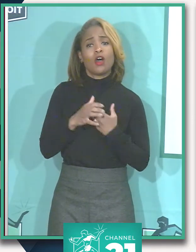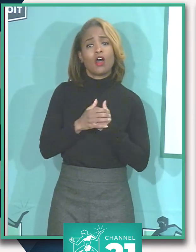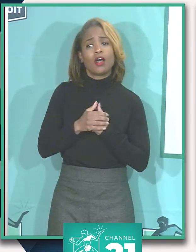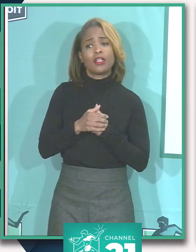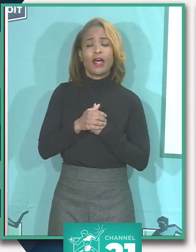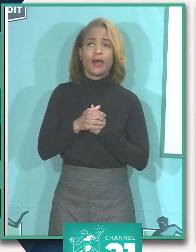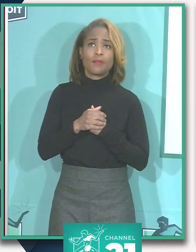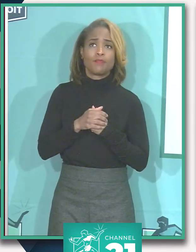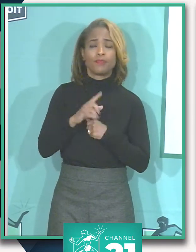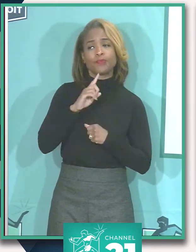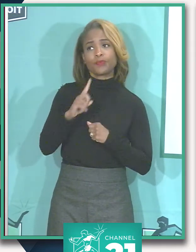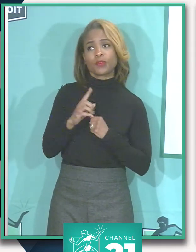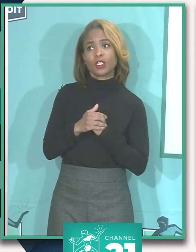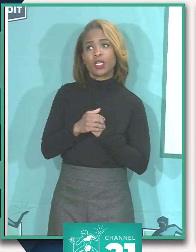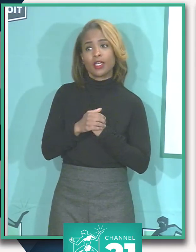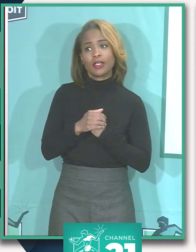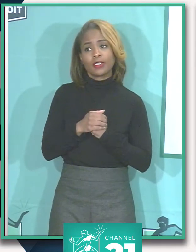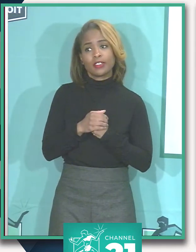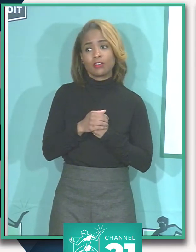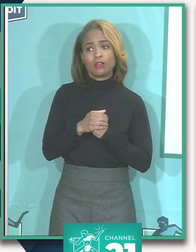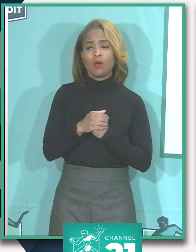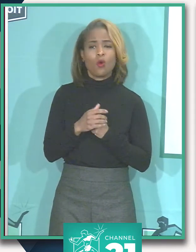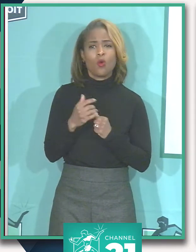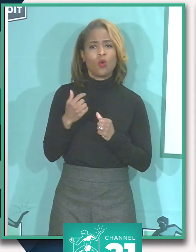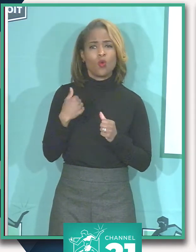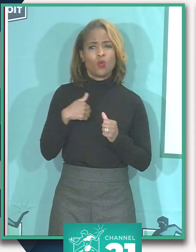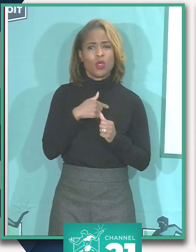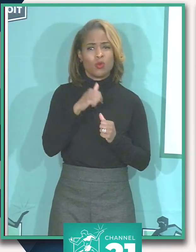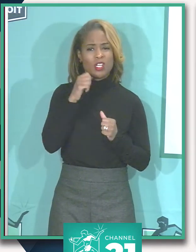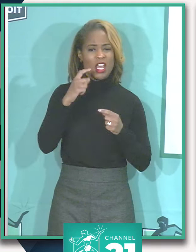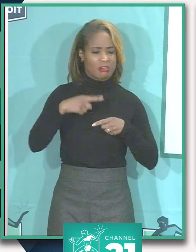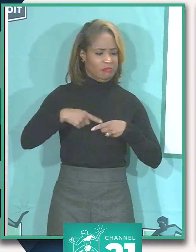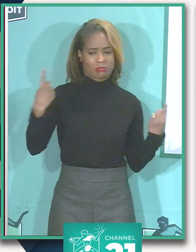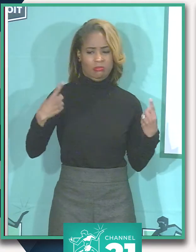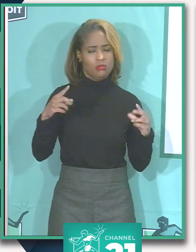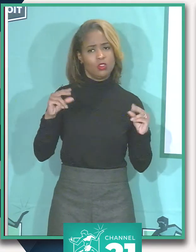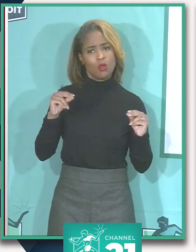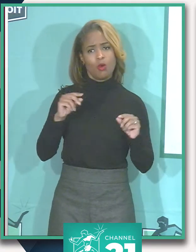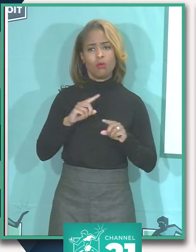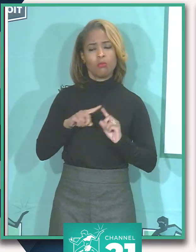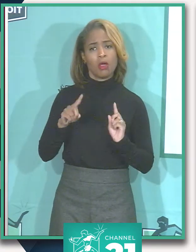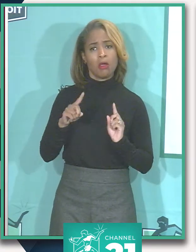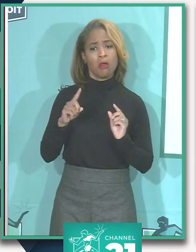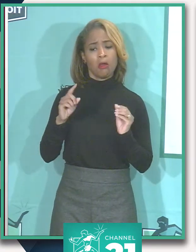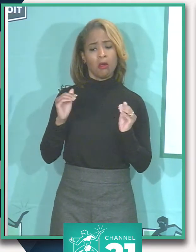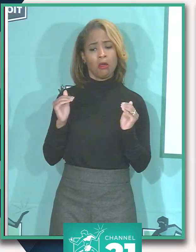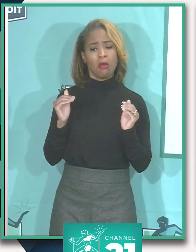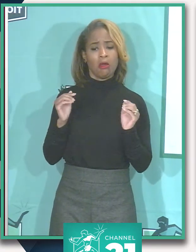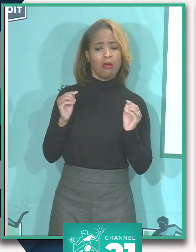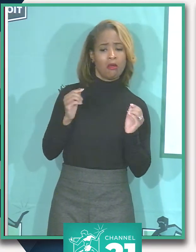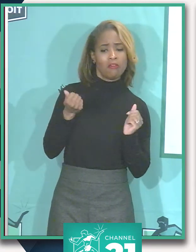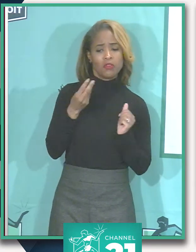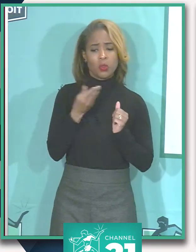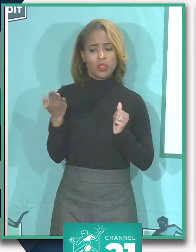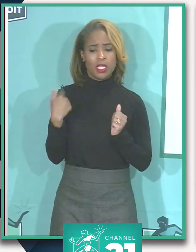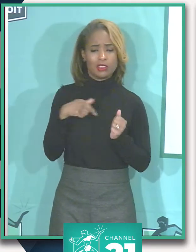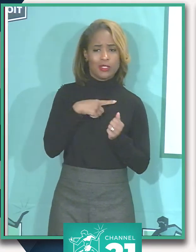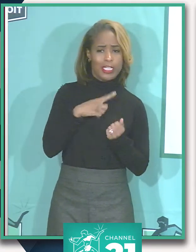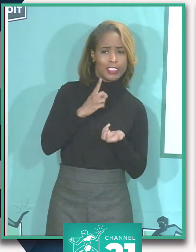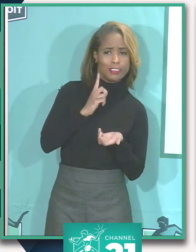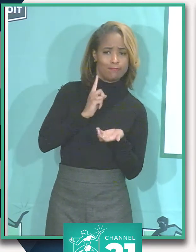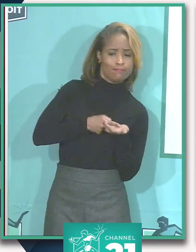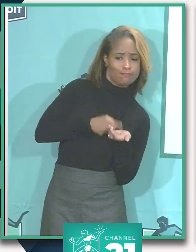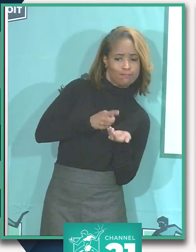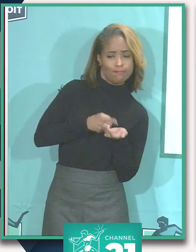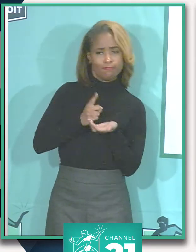were not that far off. There were a couple of items that took us 3 years to hash out, so I'm